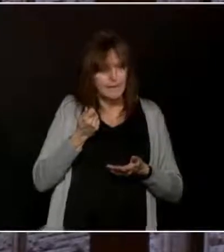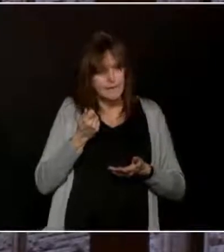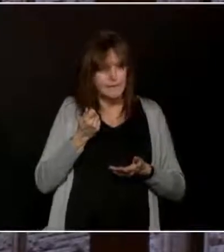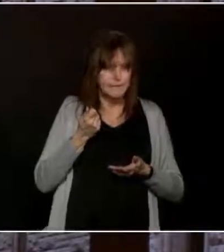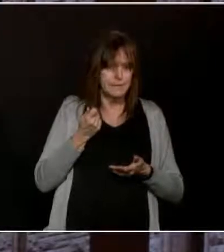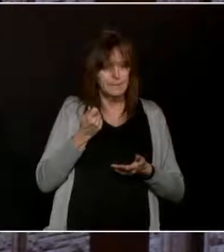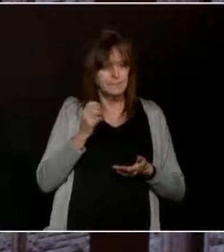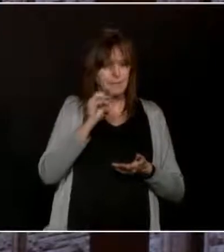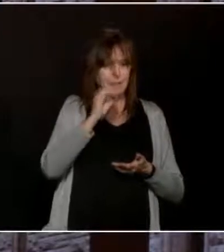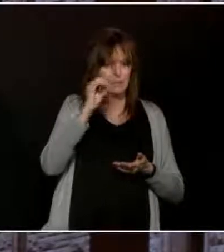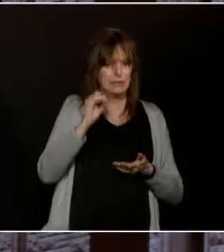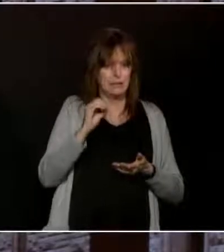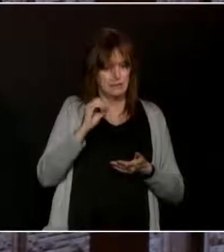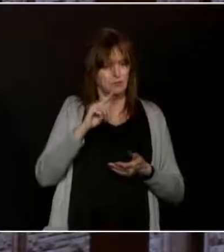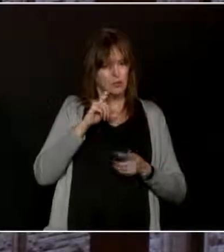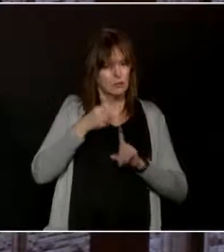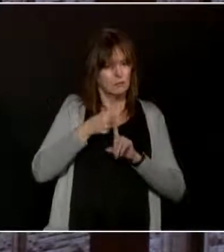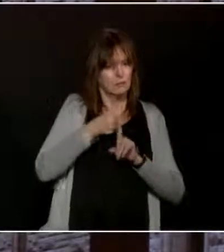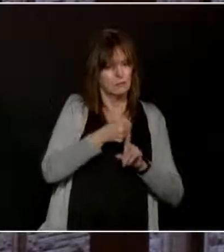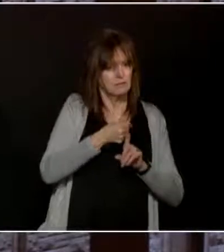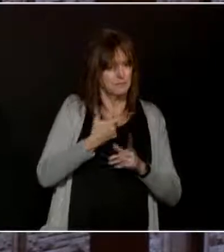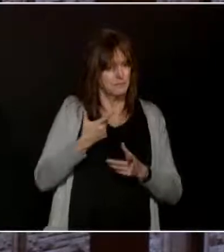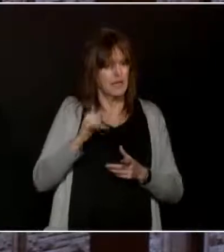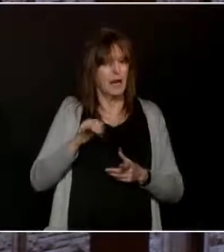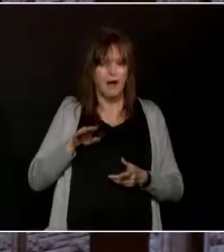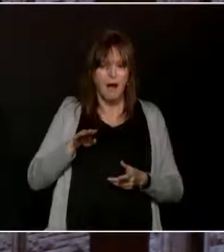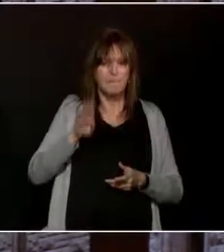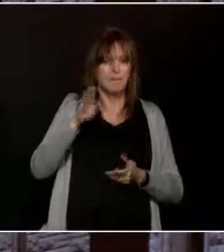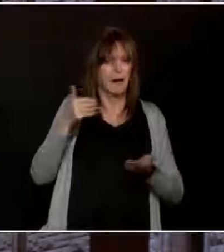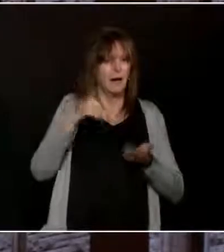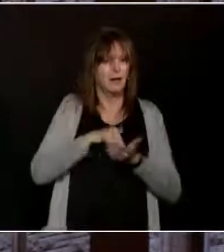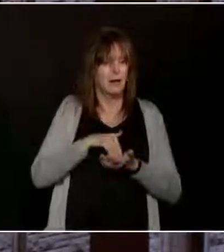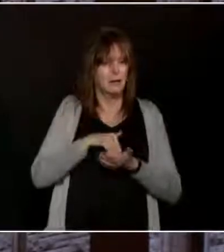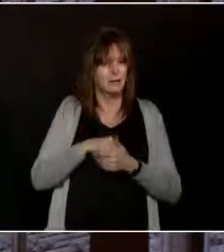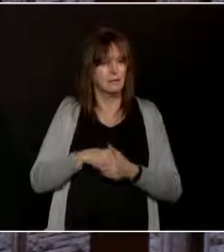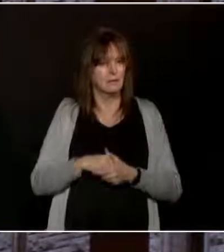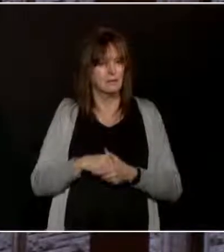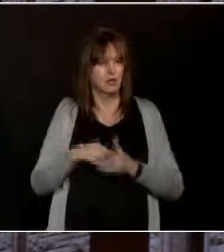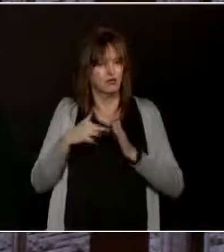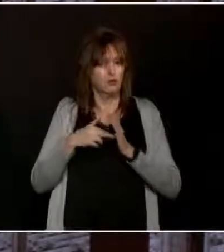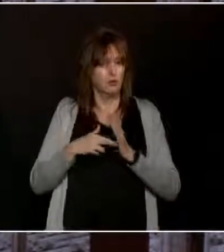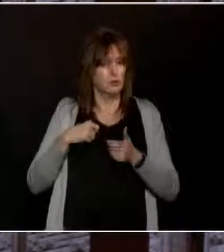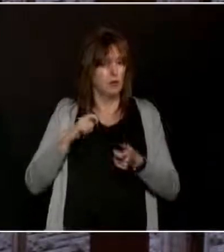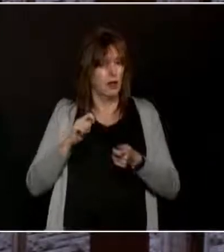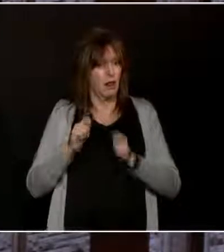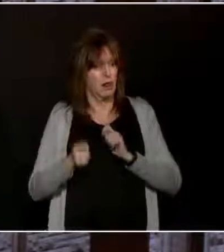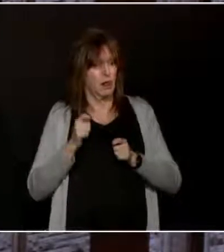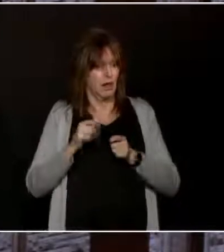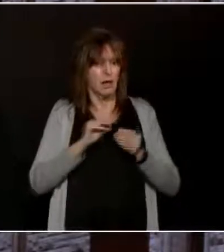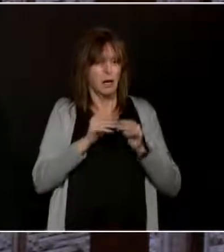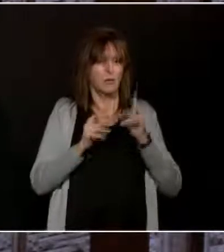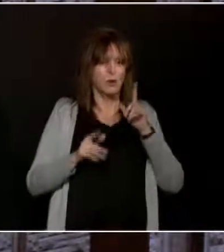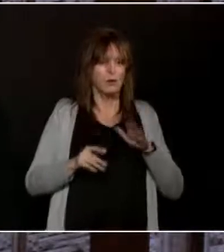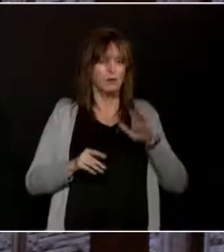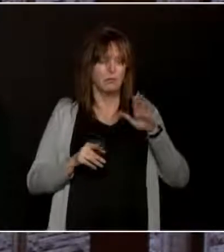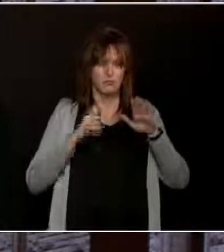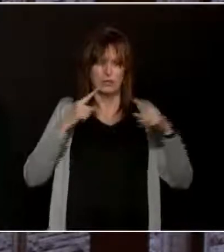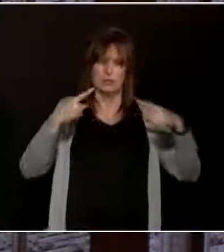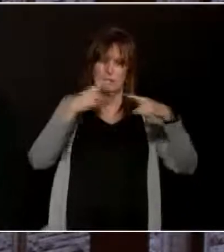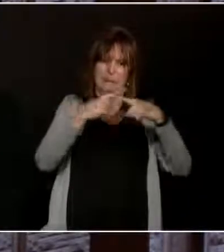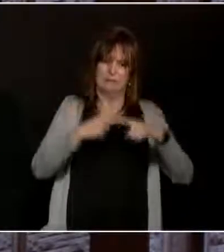positivity is dipping back up again. So that is that dip that we talked about with the modeling table. Is